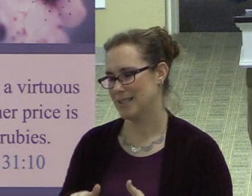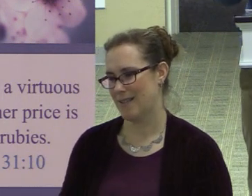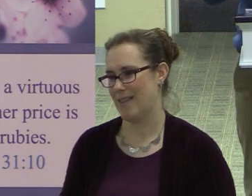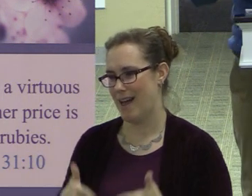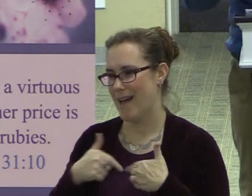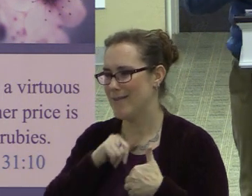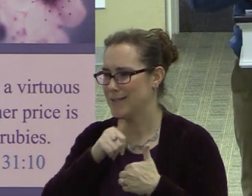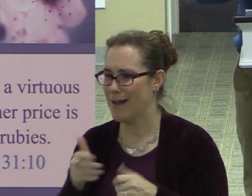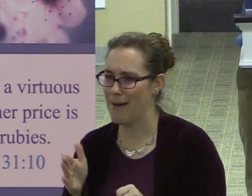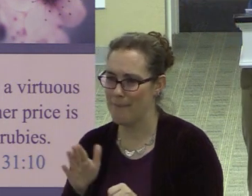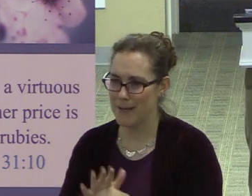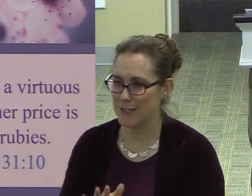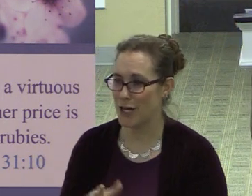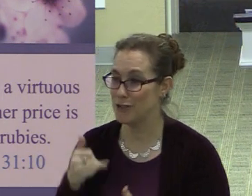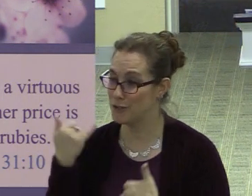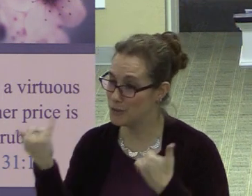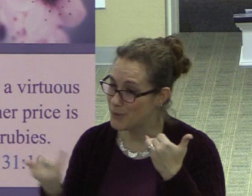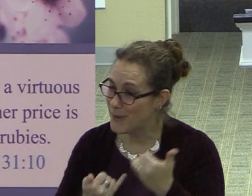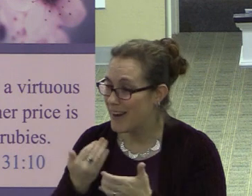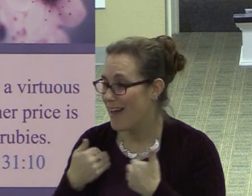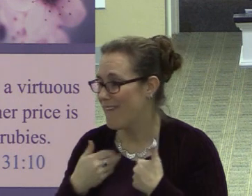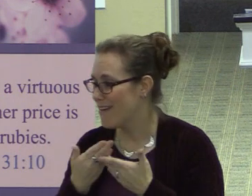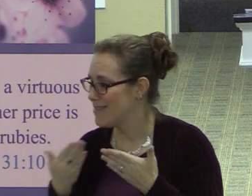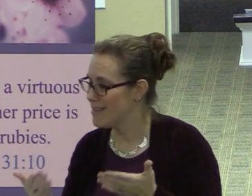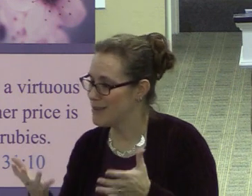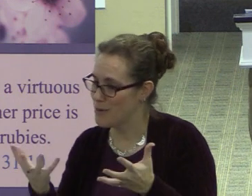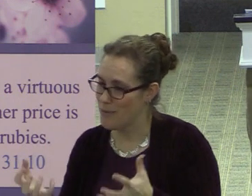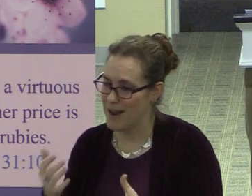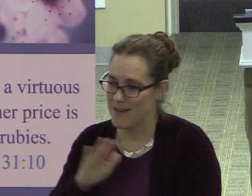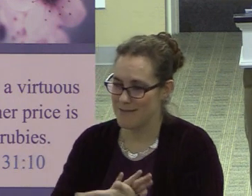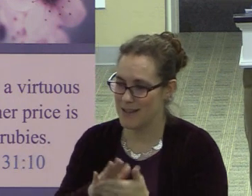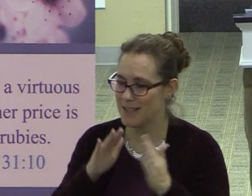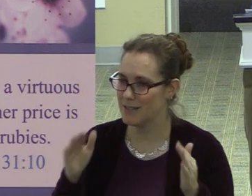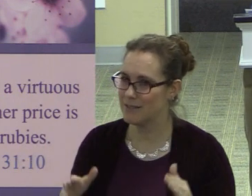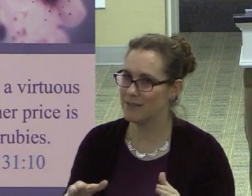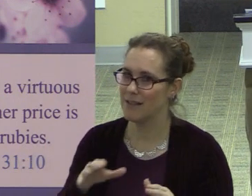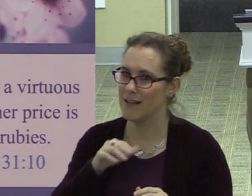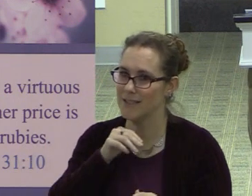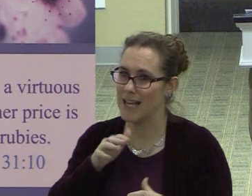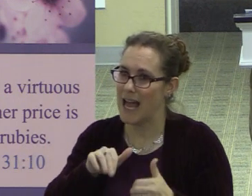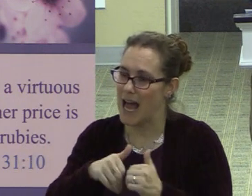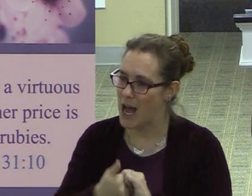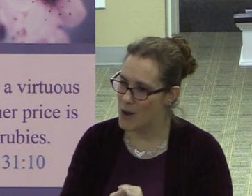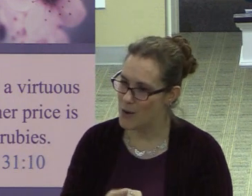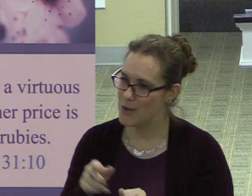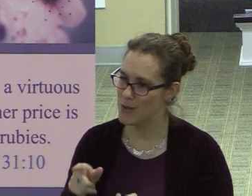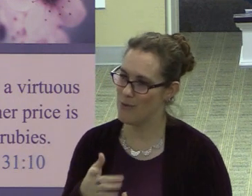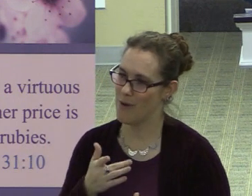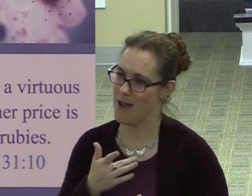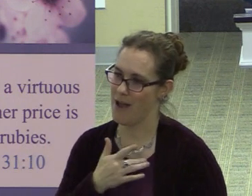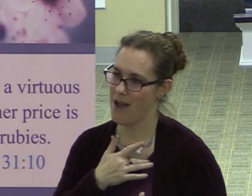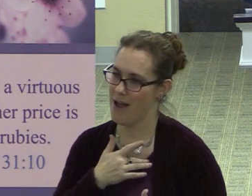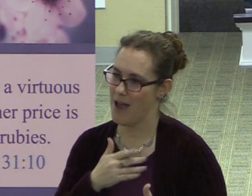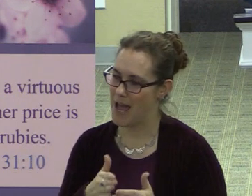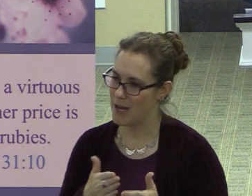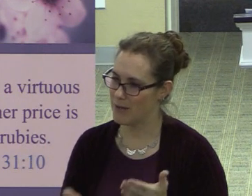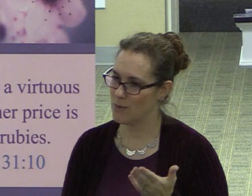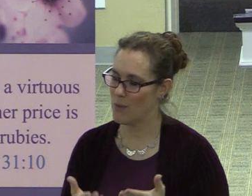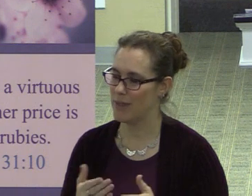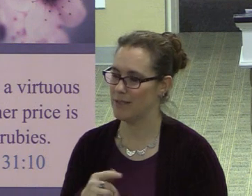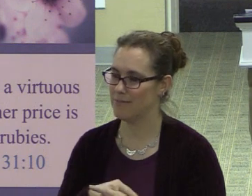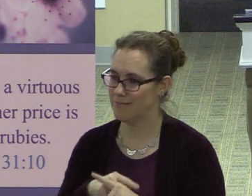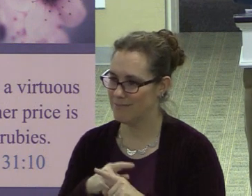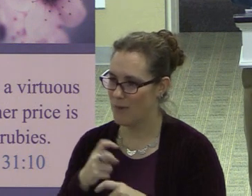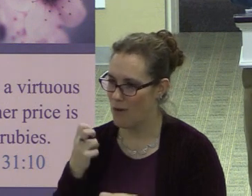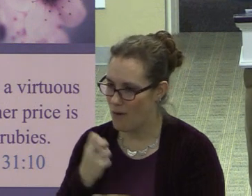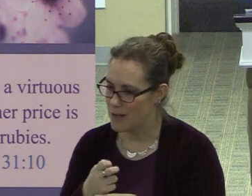on joy and having all that you want and a nice house. That's not what makes it. It's how you handle the difficulties of life. It's how